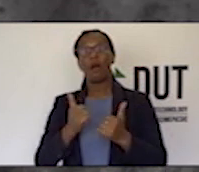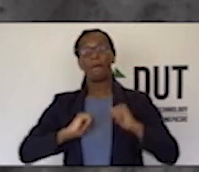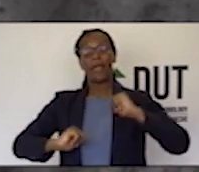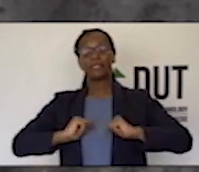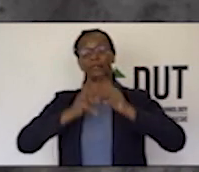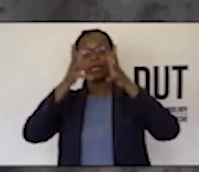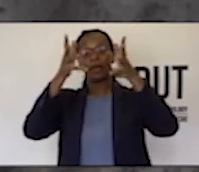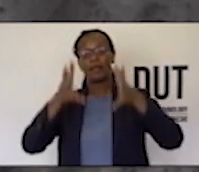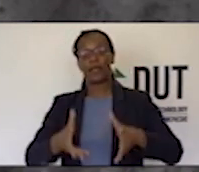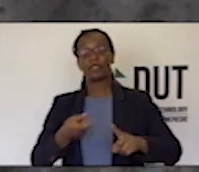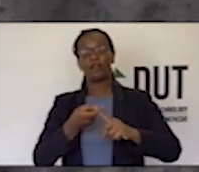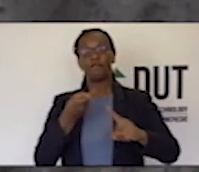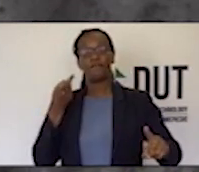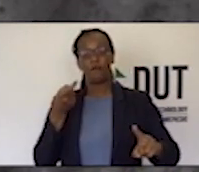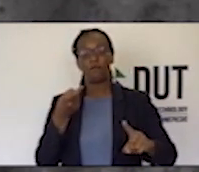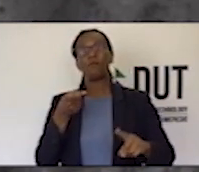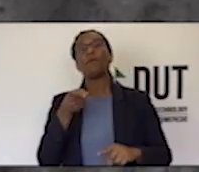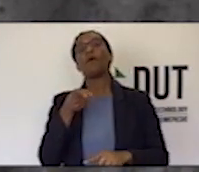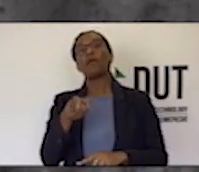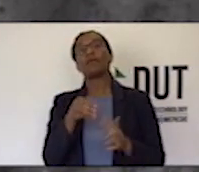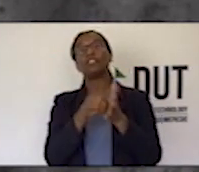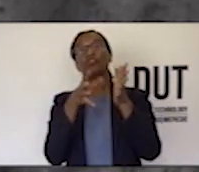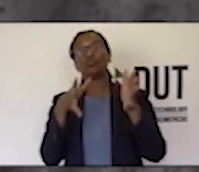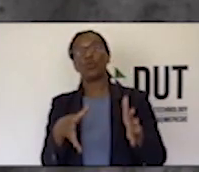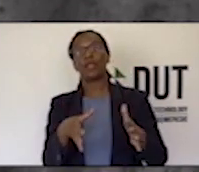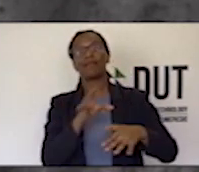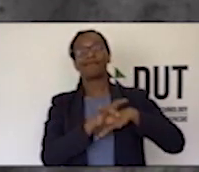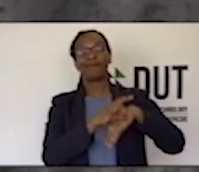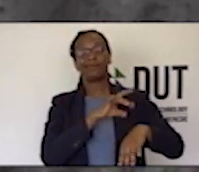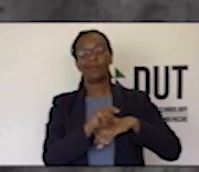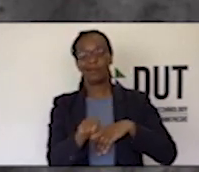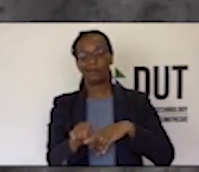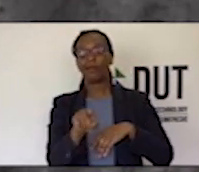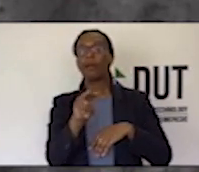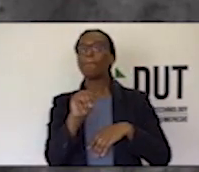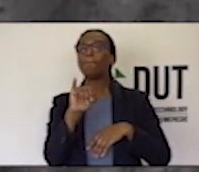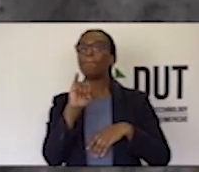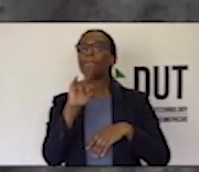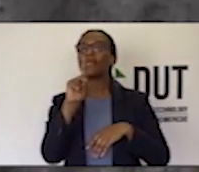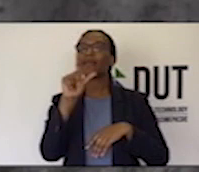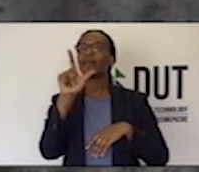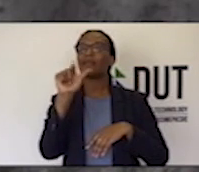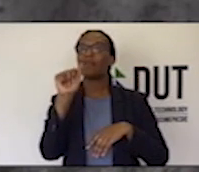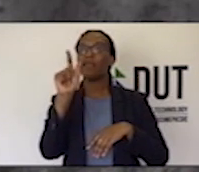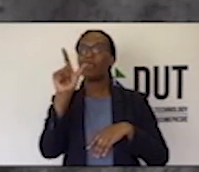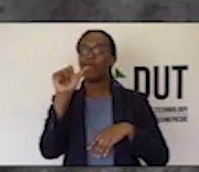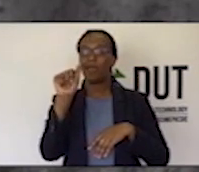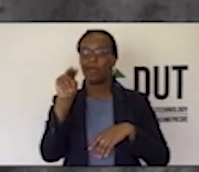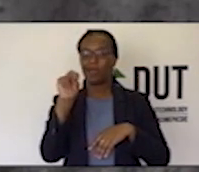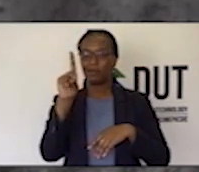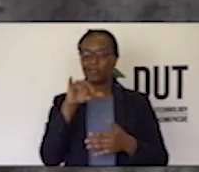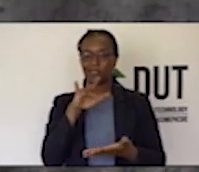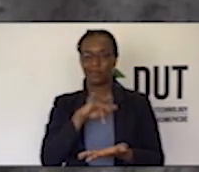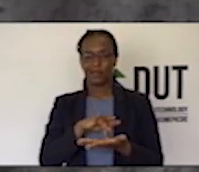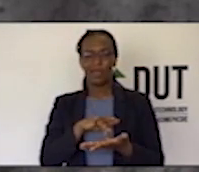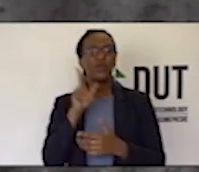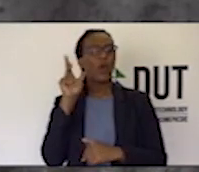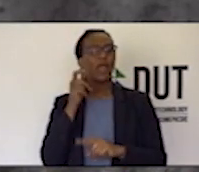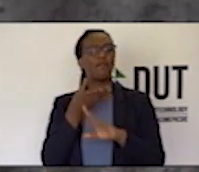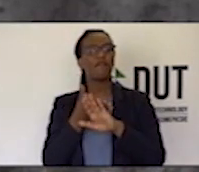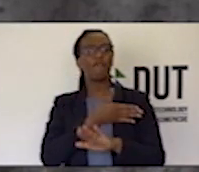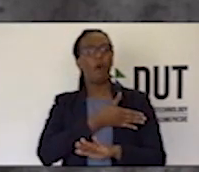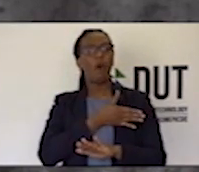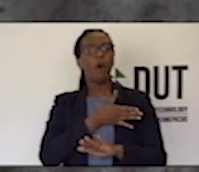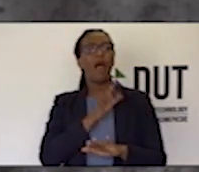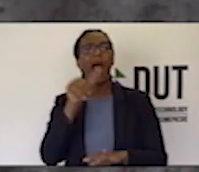and Development at the Midlands Center. As you've heard from our colleagues talking about the